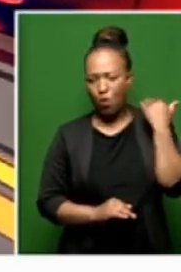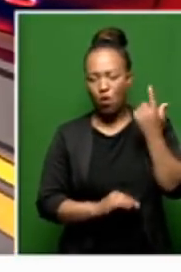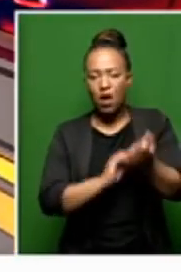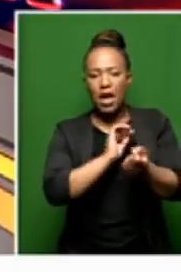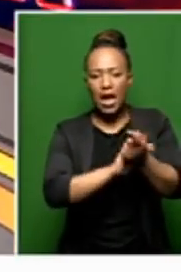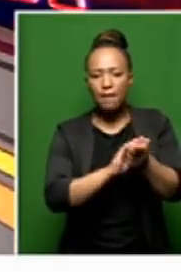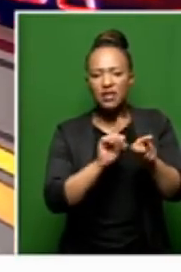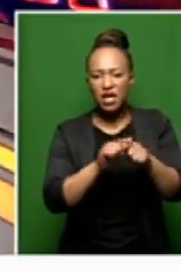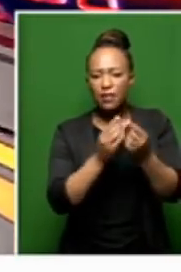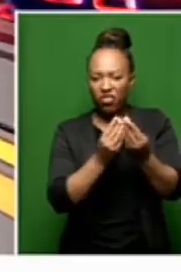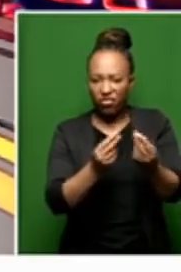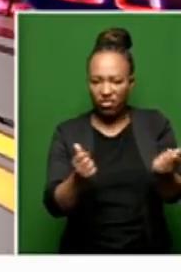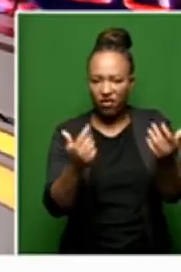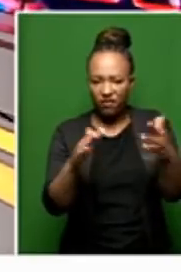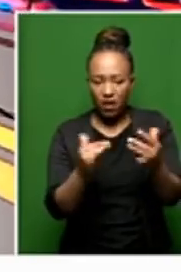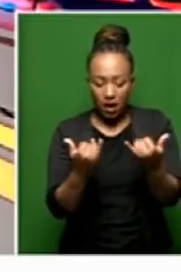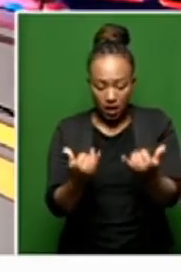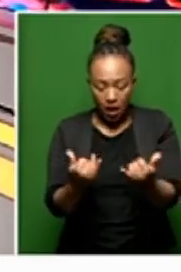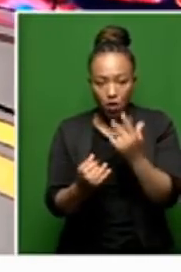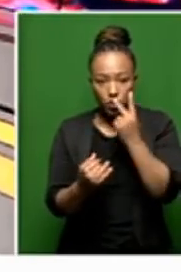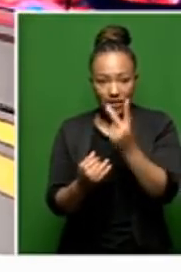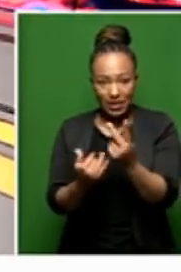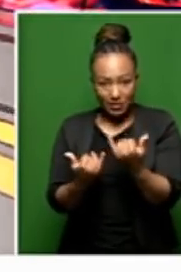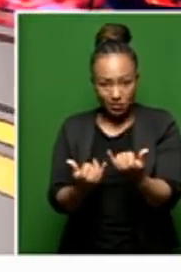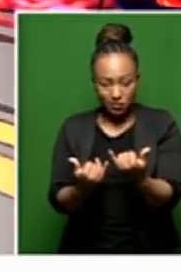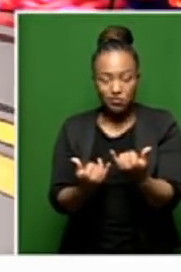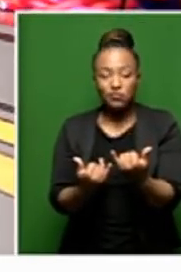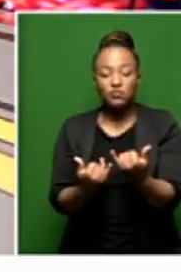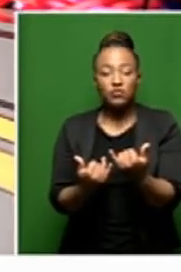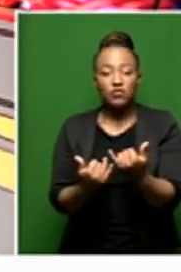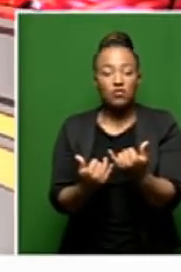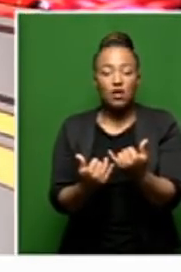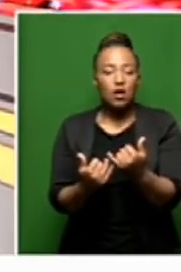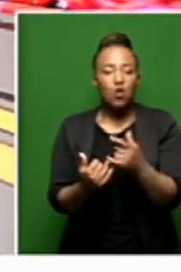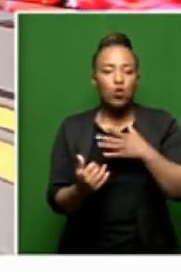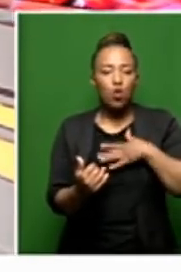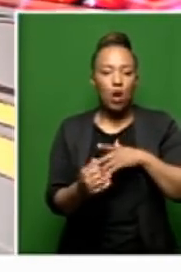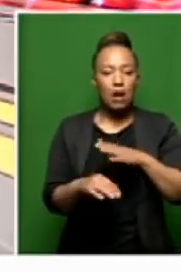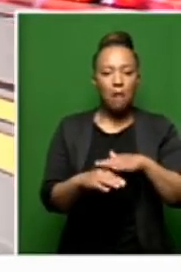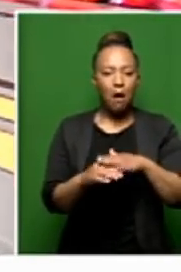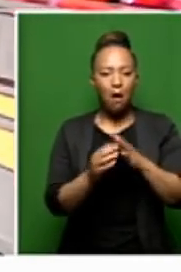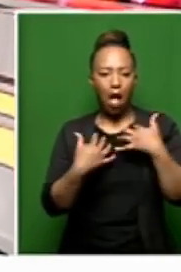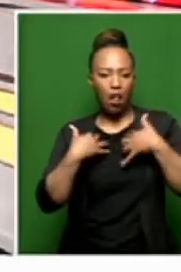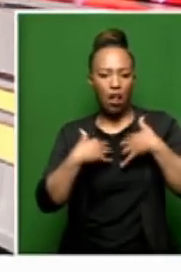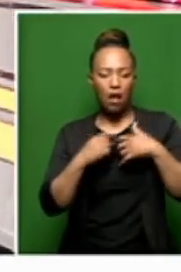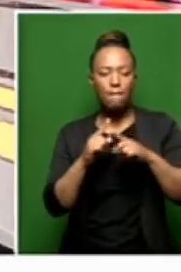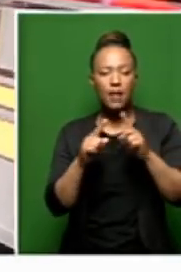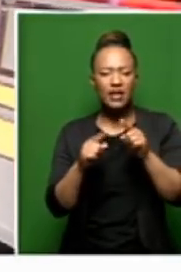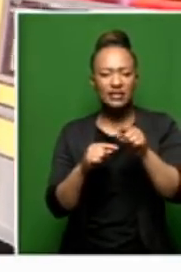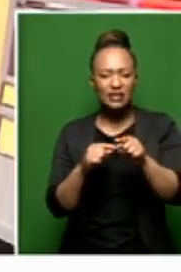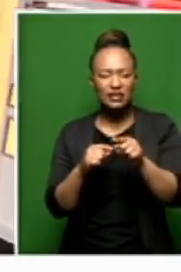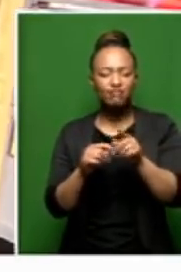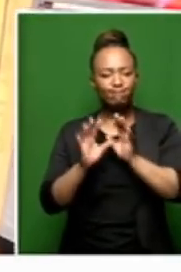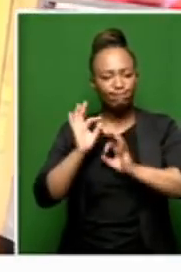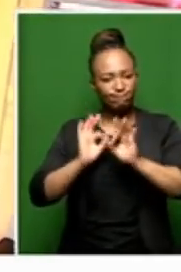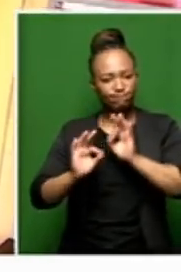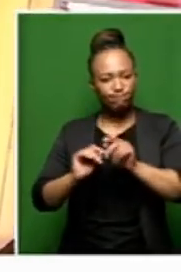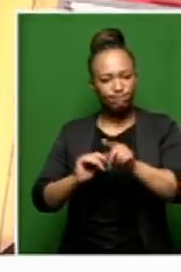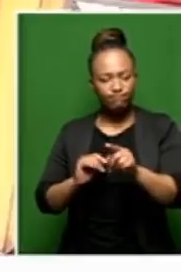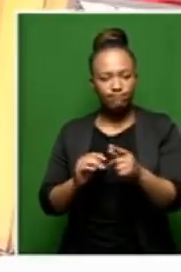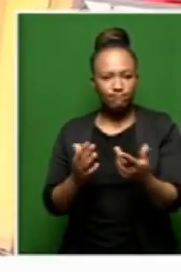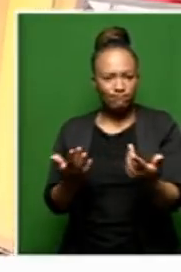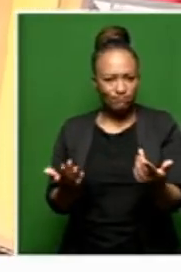out and what we are seeing currently. And without getting way ahead of ourselves, if we could just talk to that in terms of, you